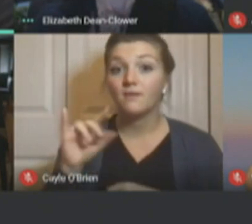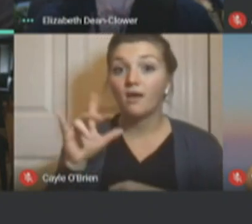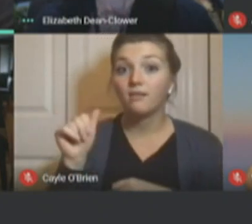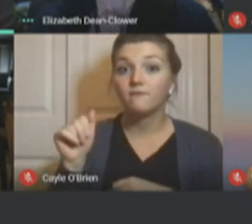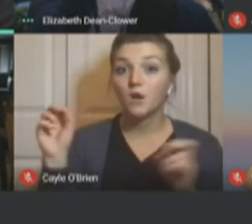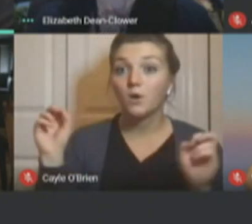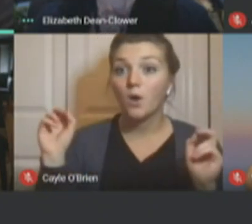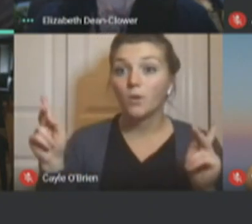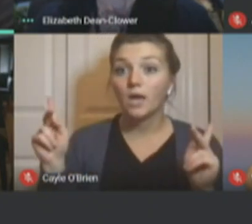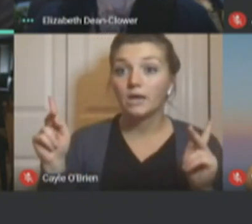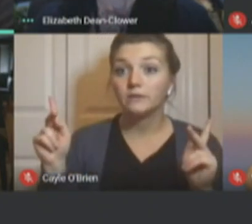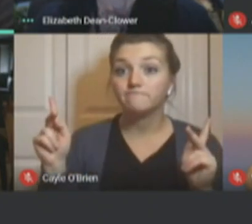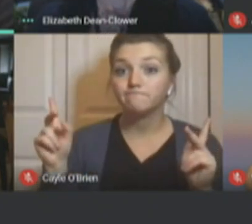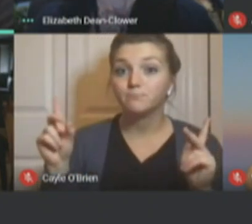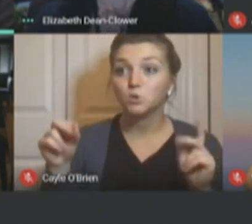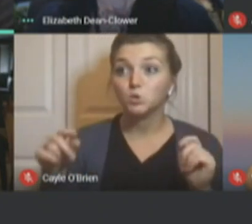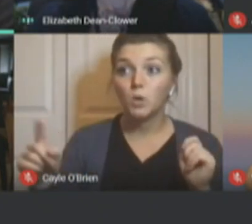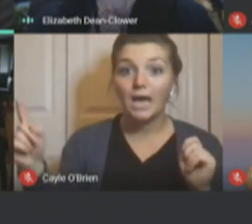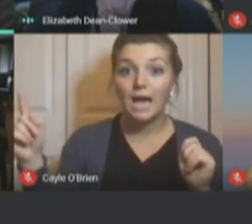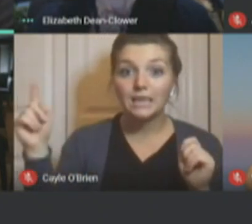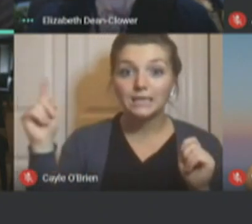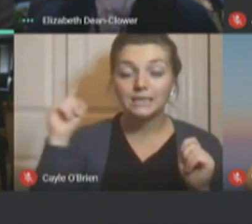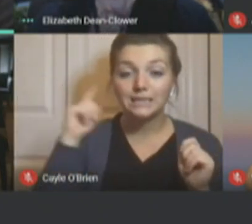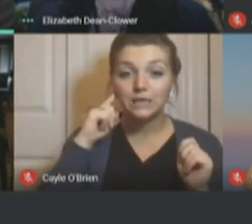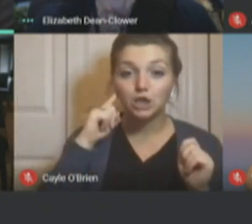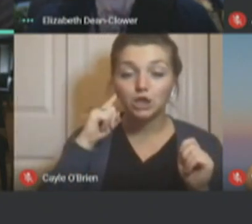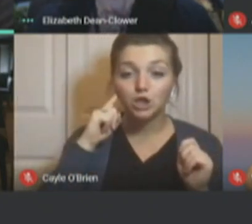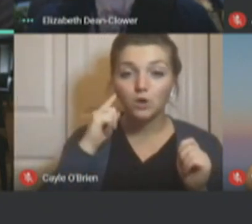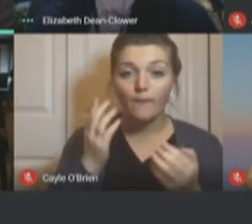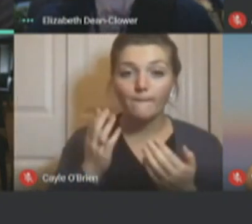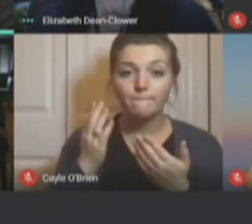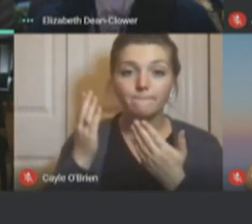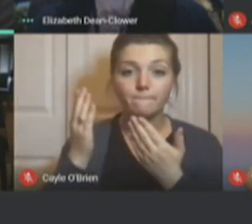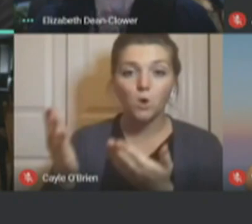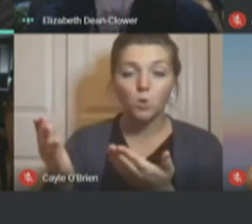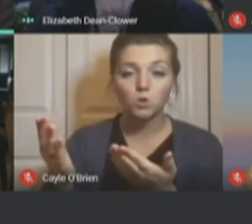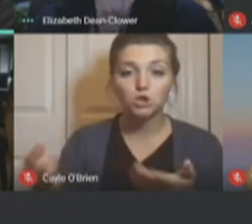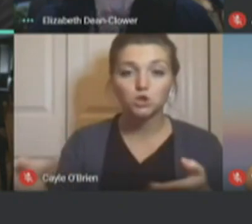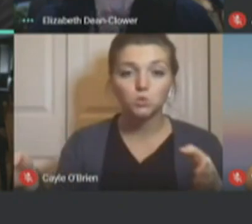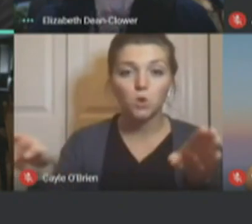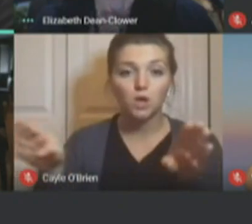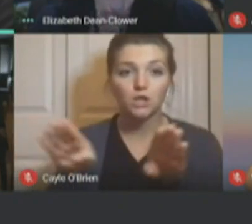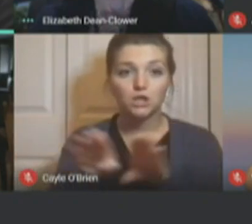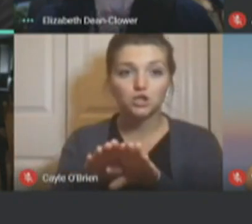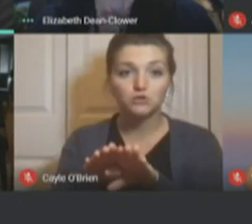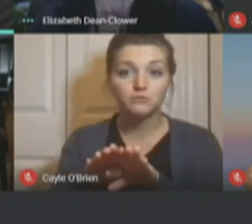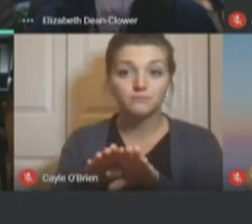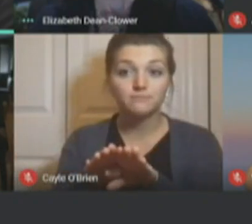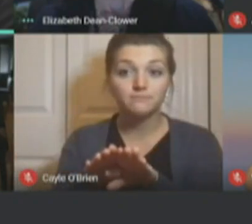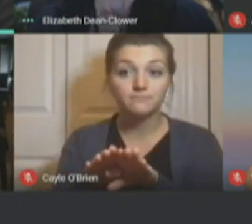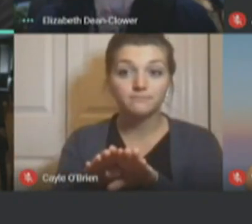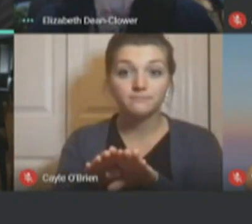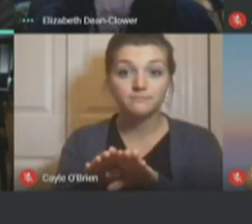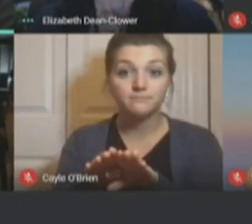Okay. Do I hear a motion to adjourn?